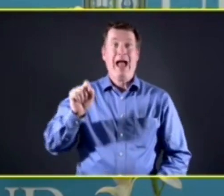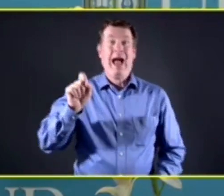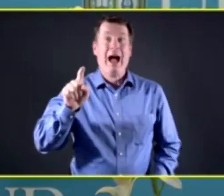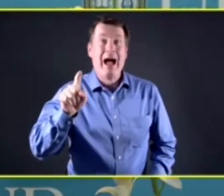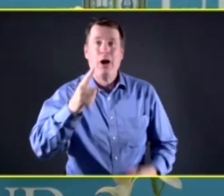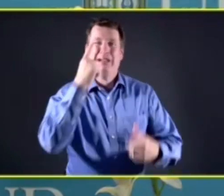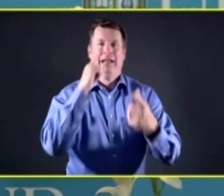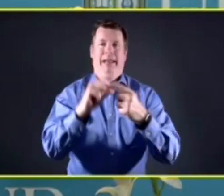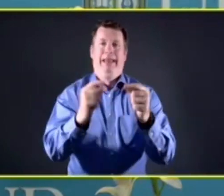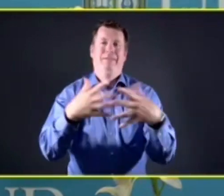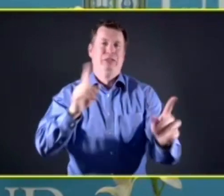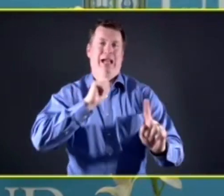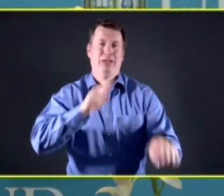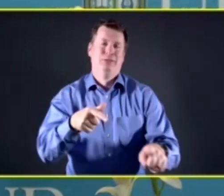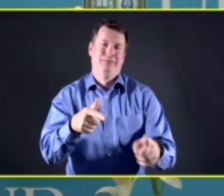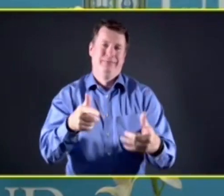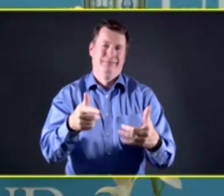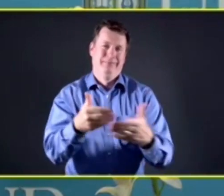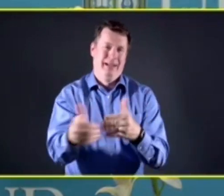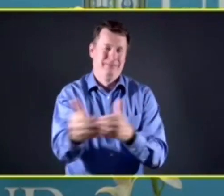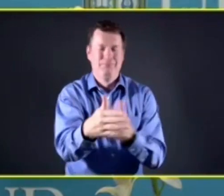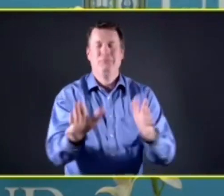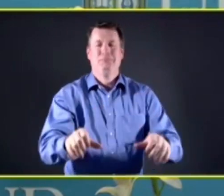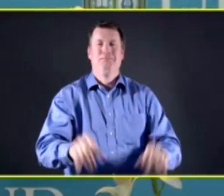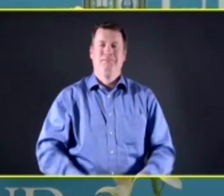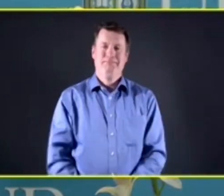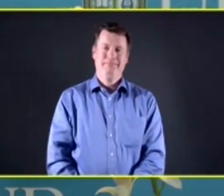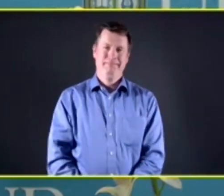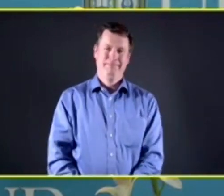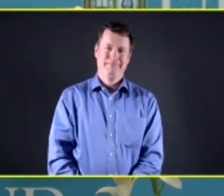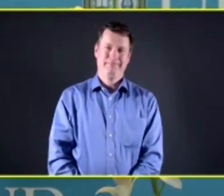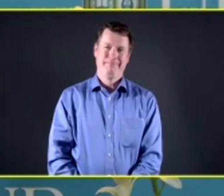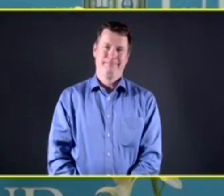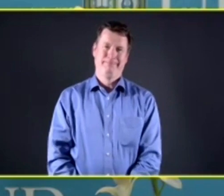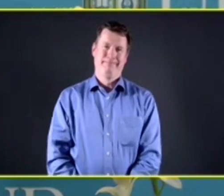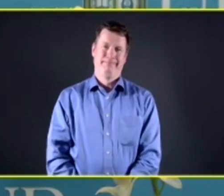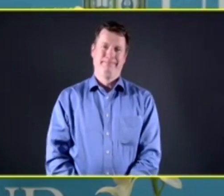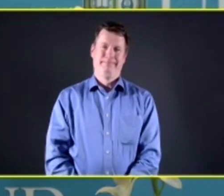I thought you were looking for it. Oh, that was from Will Asker. I'm sorry.